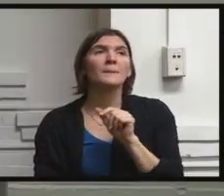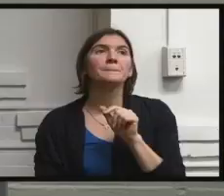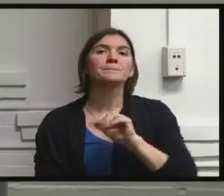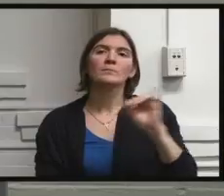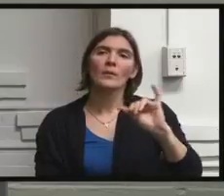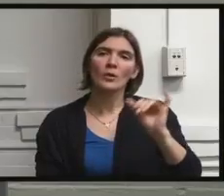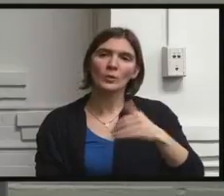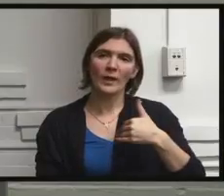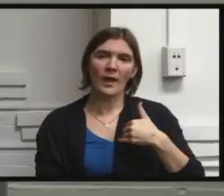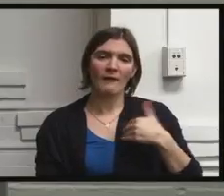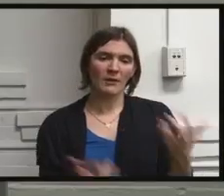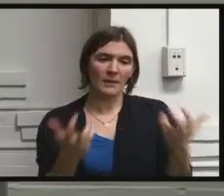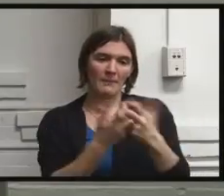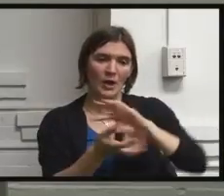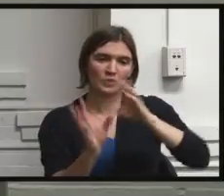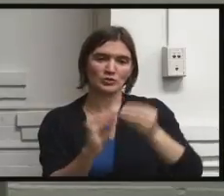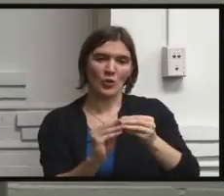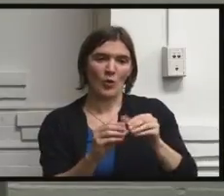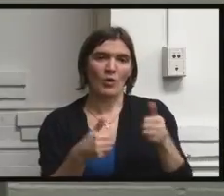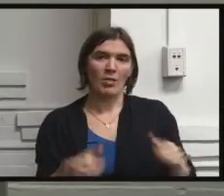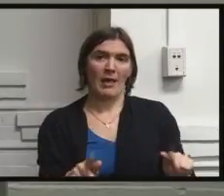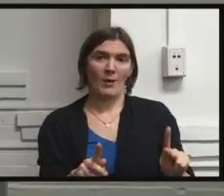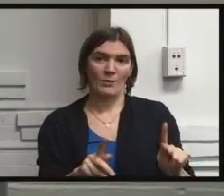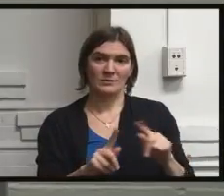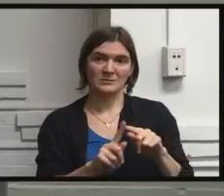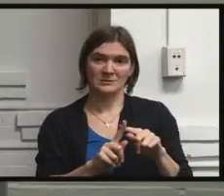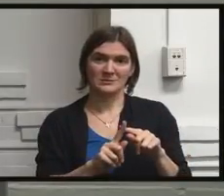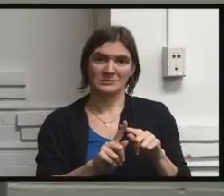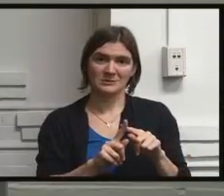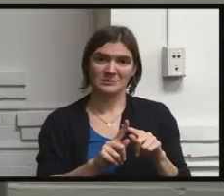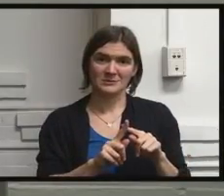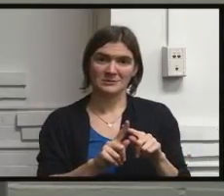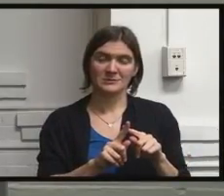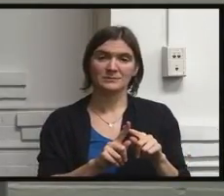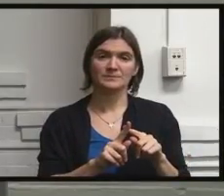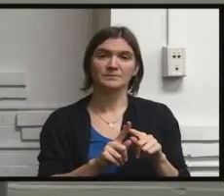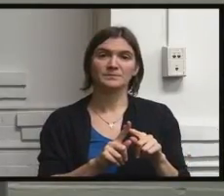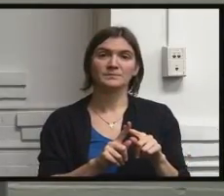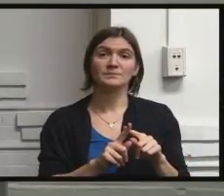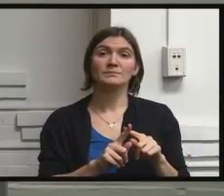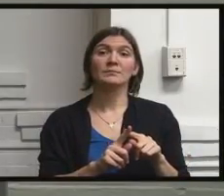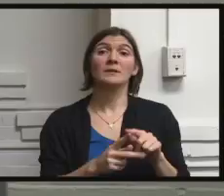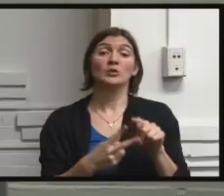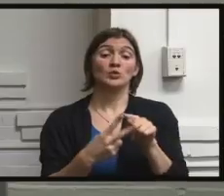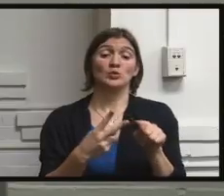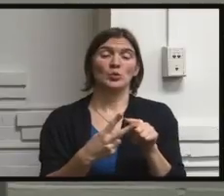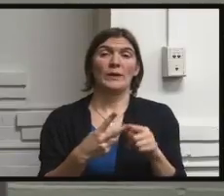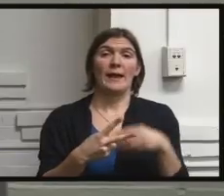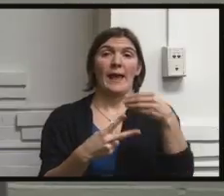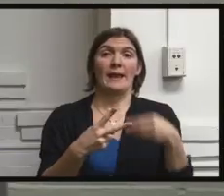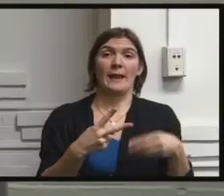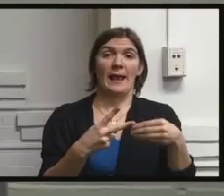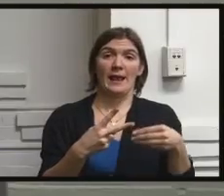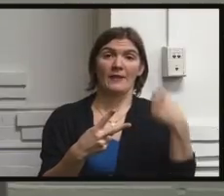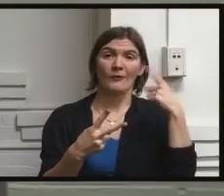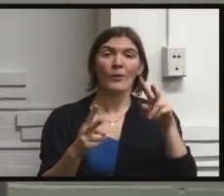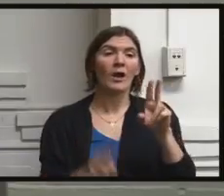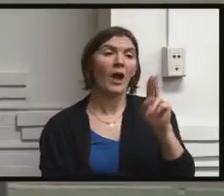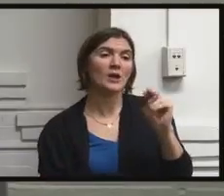what we call combined total allowances. Those are two bid items that we put in for